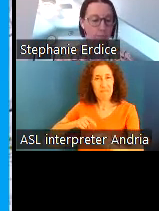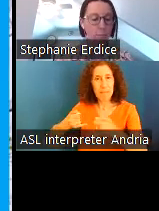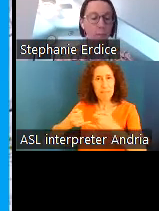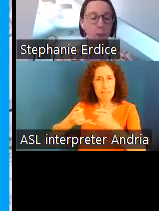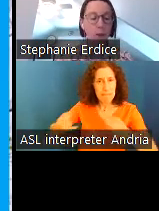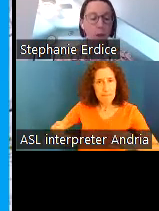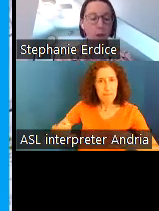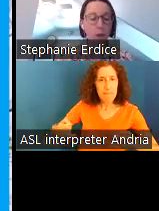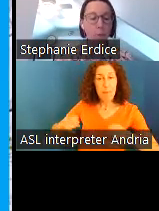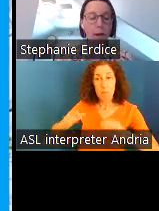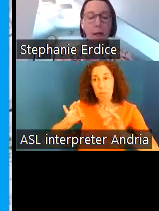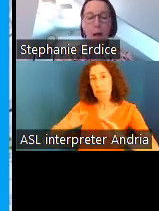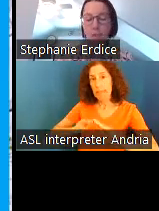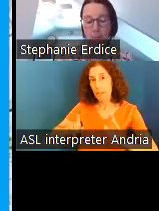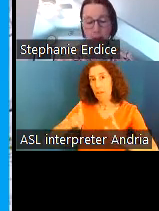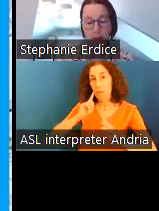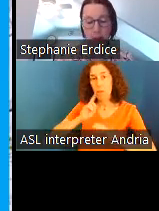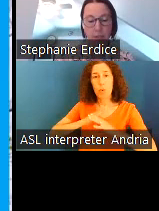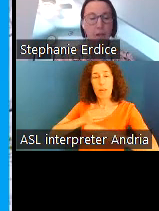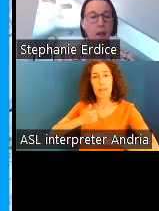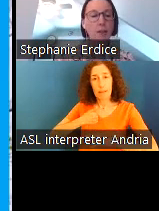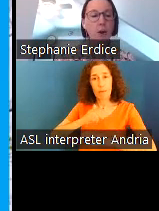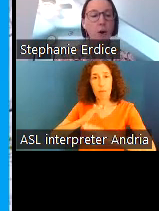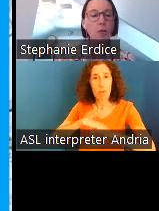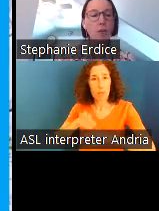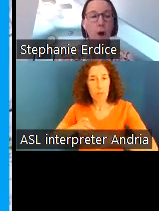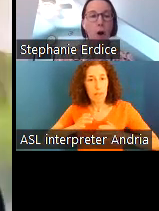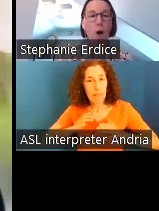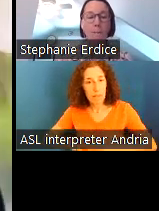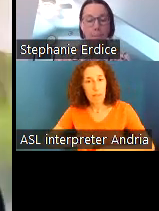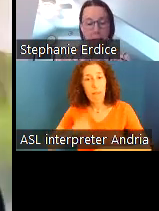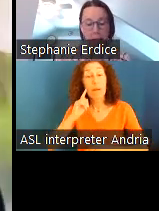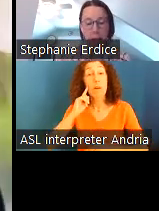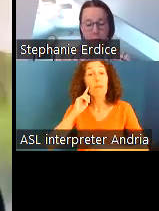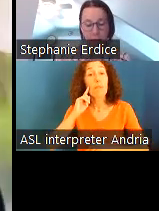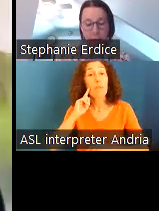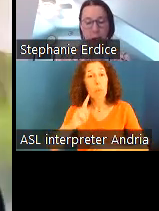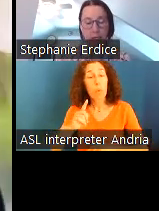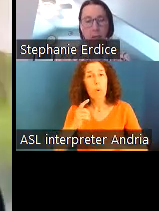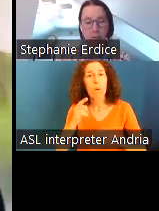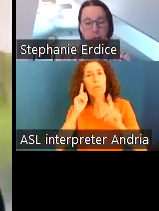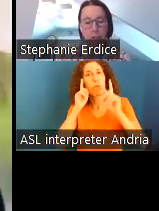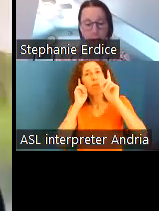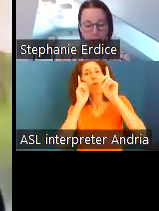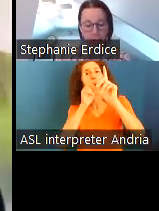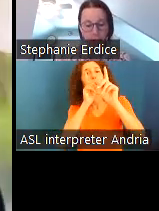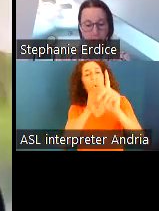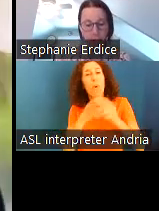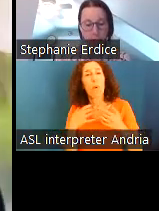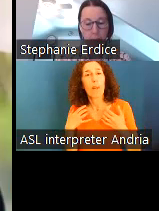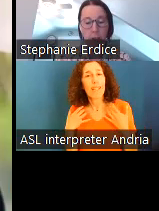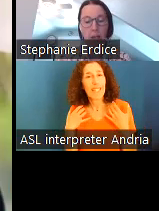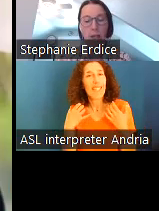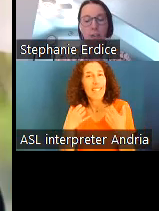environment. When it comes to boundaries, the overall best advice I can give you as an